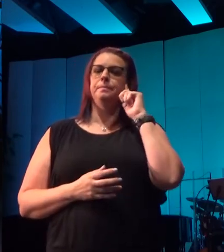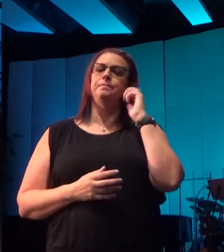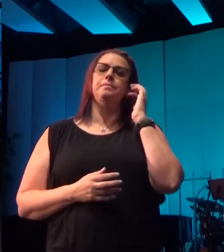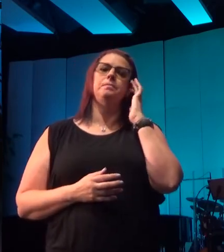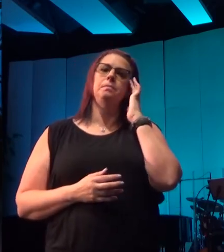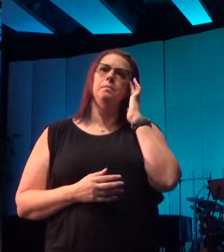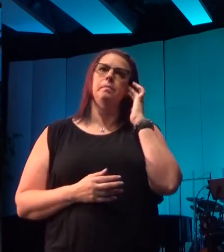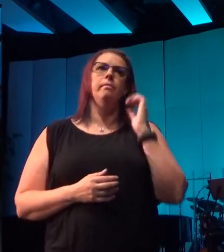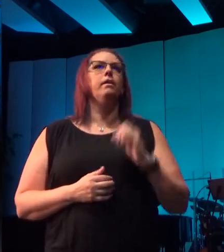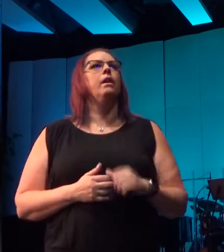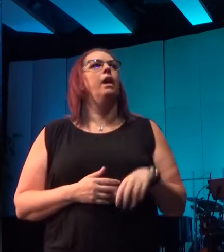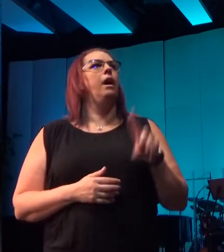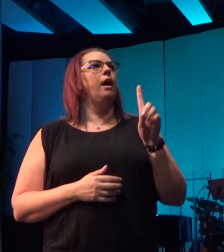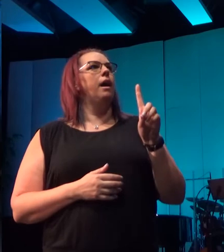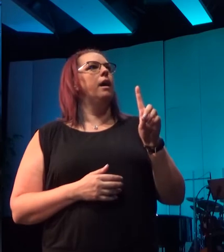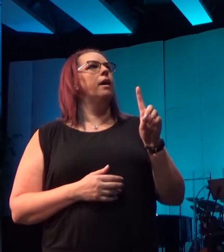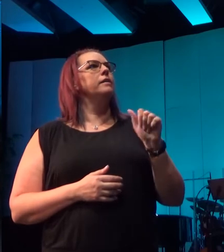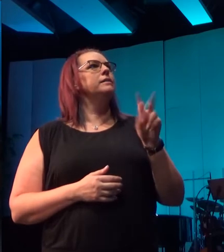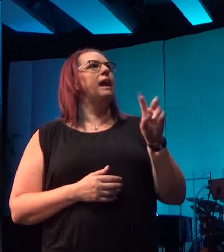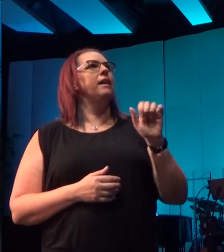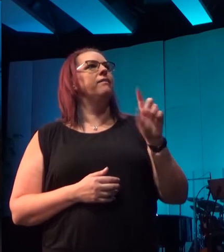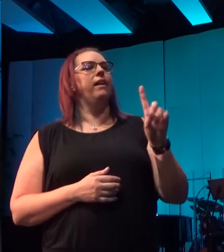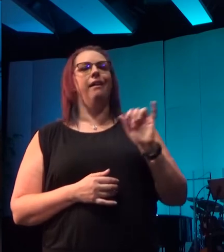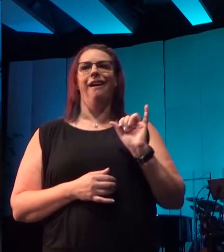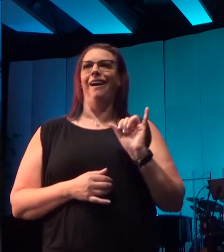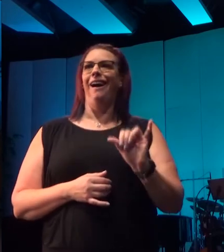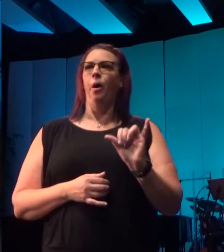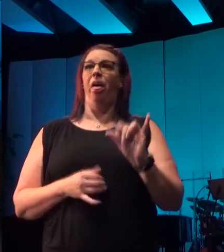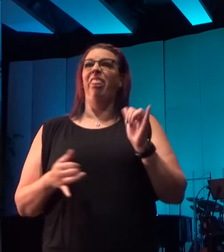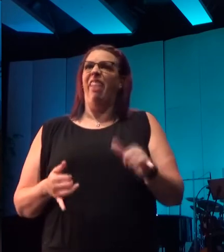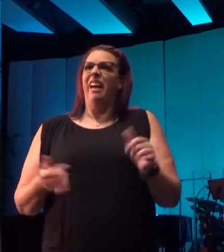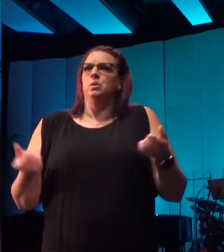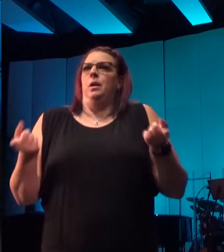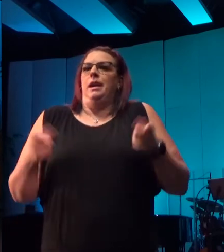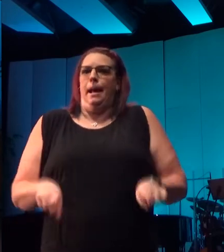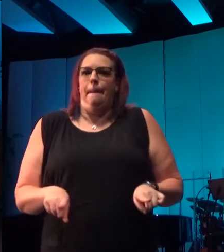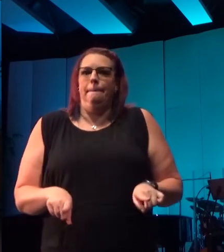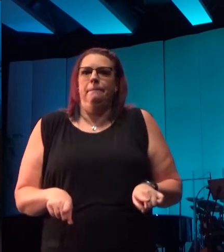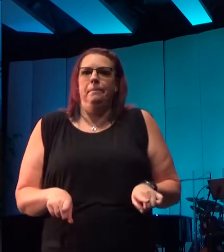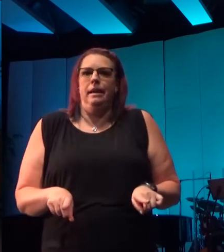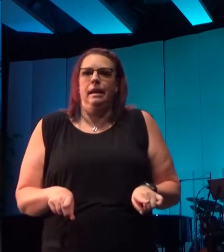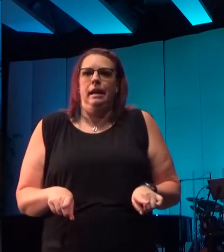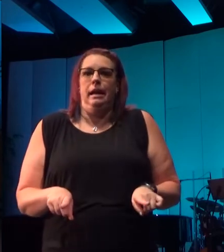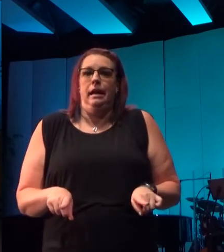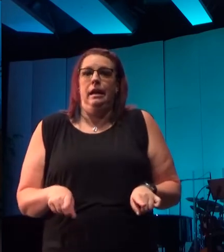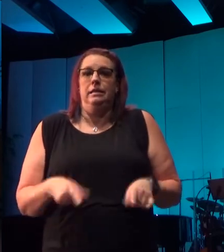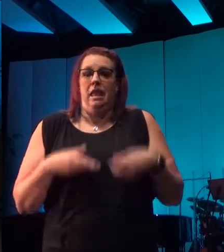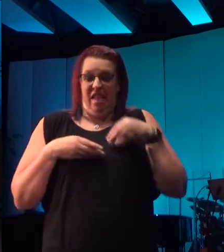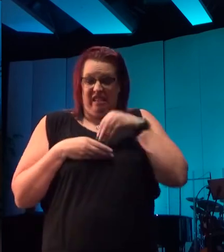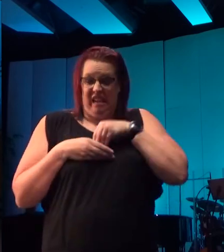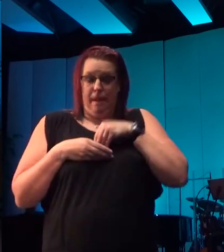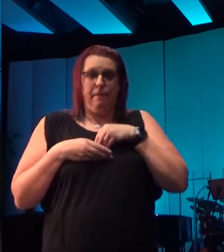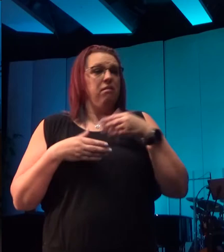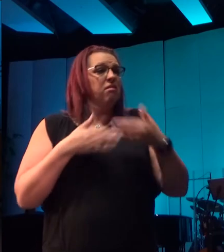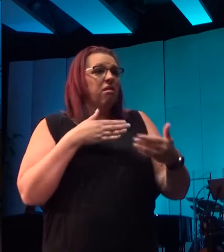And so David said, yeah, that's what happens. That's what's happening in me now. Even while I'm still in this